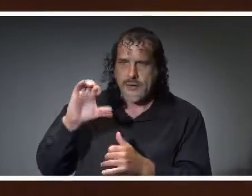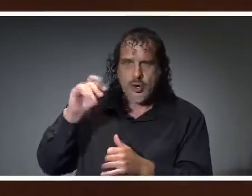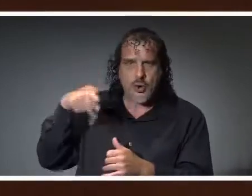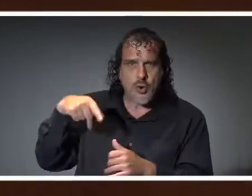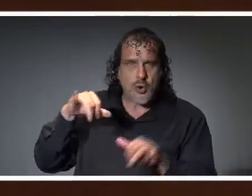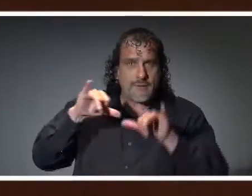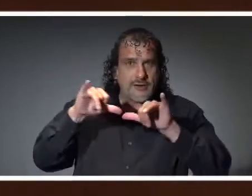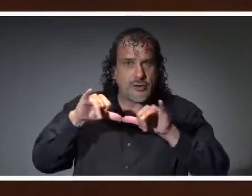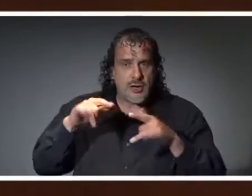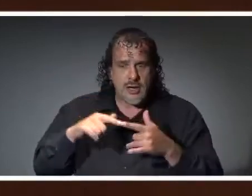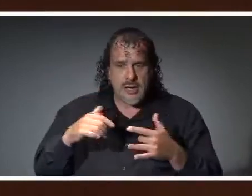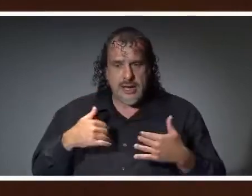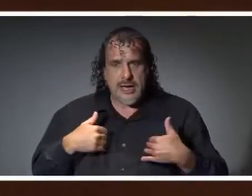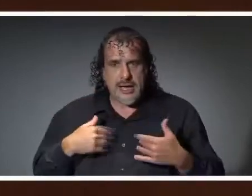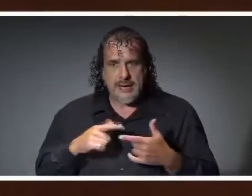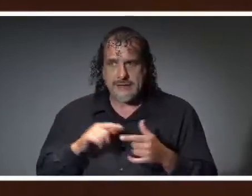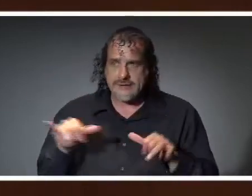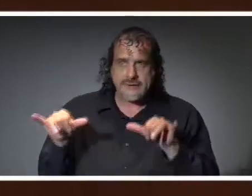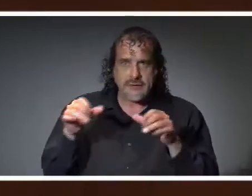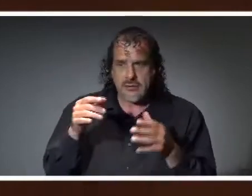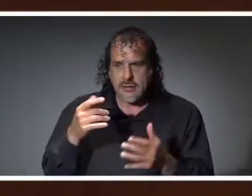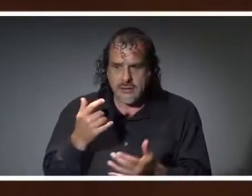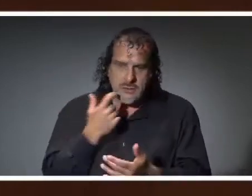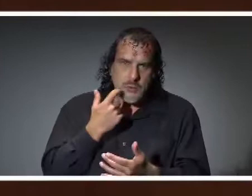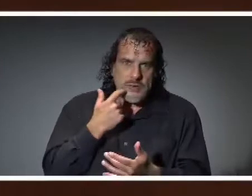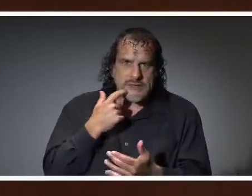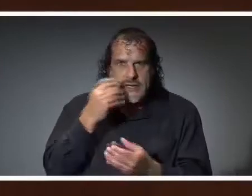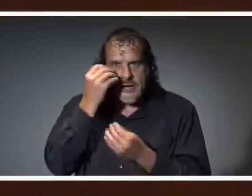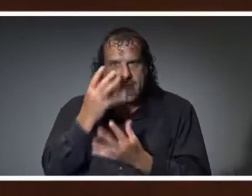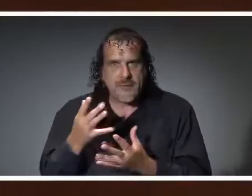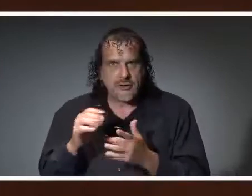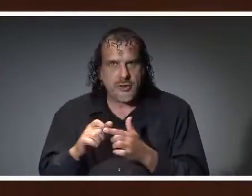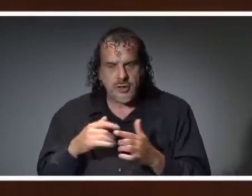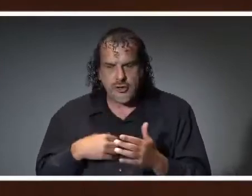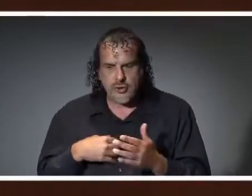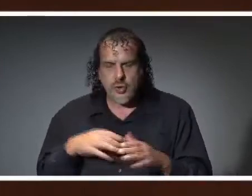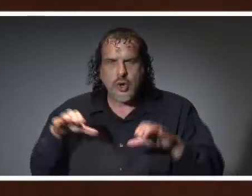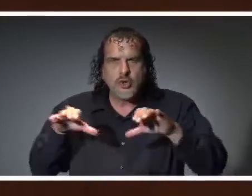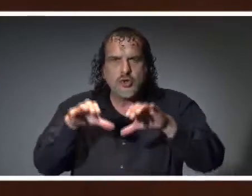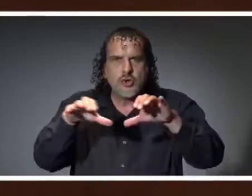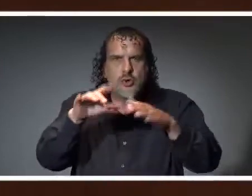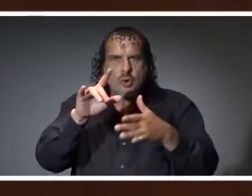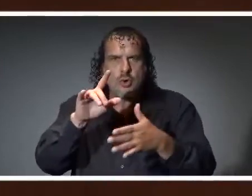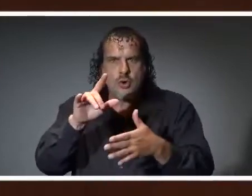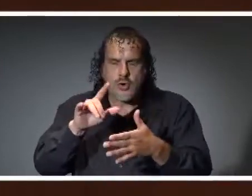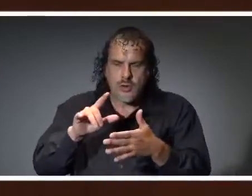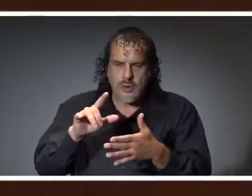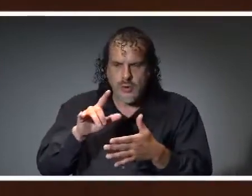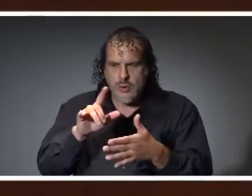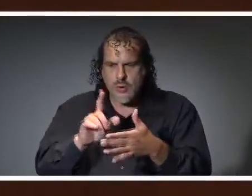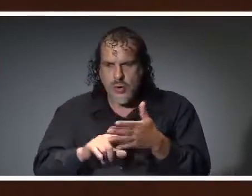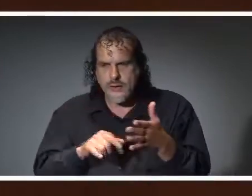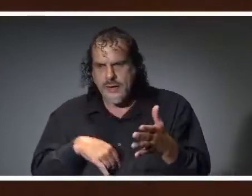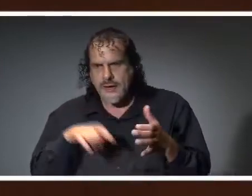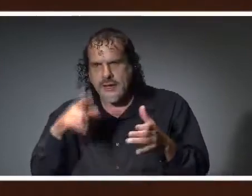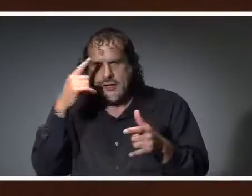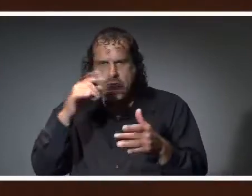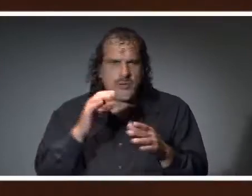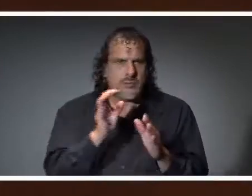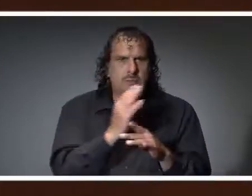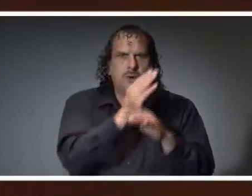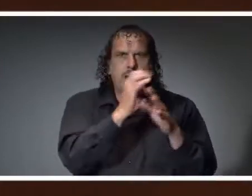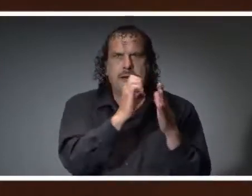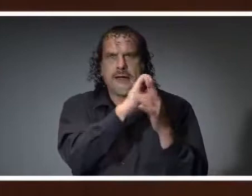the much relevant information as possible in carrying out the required environmental document for the